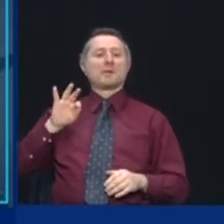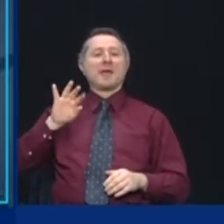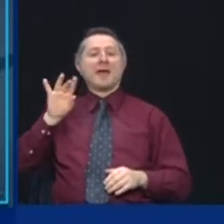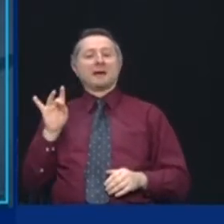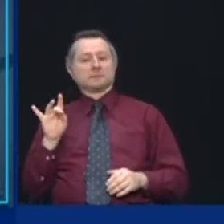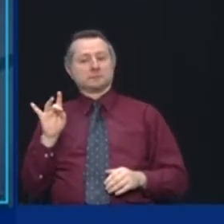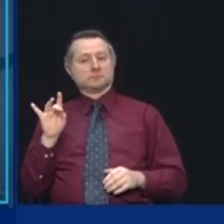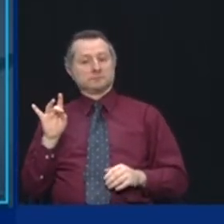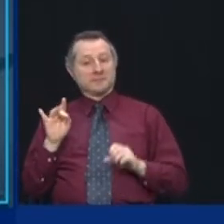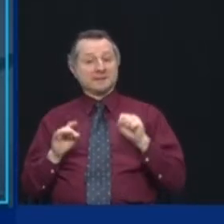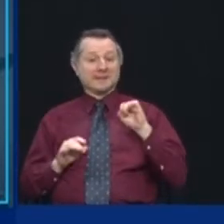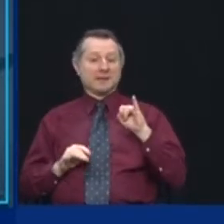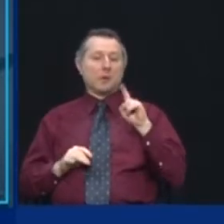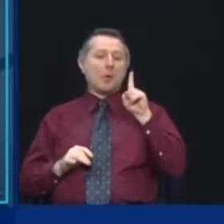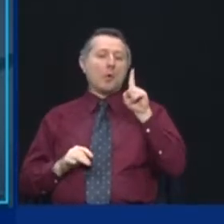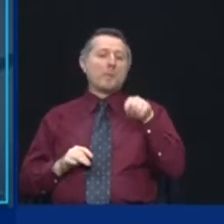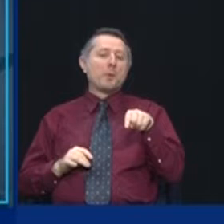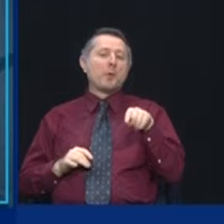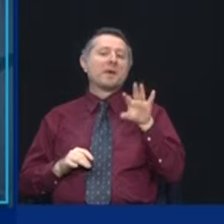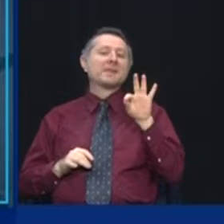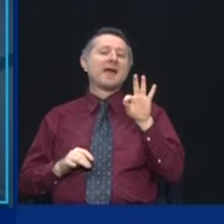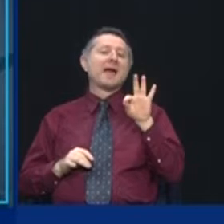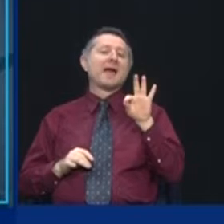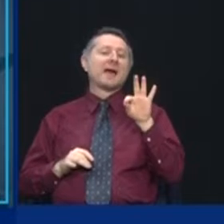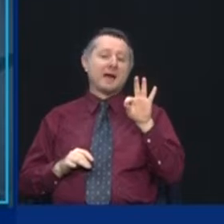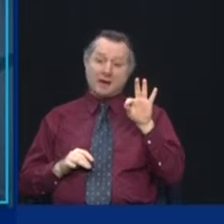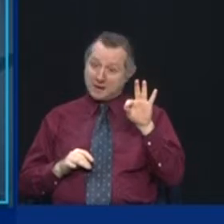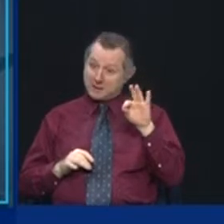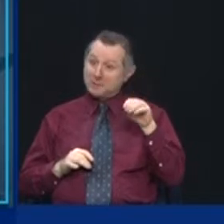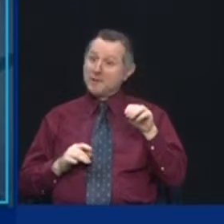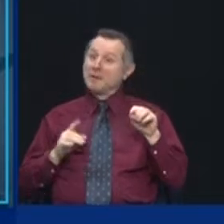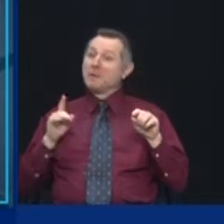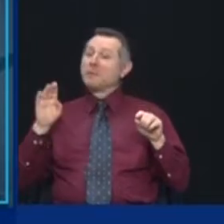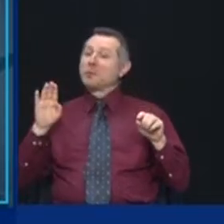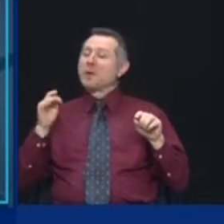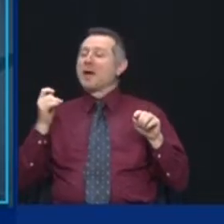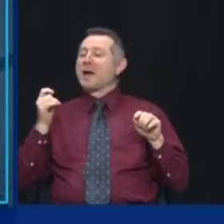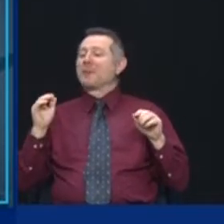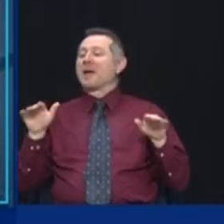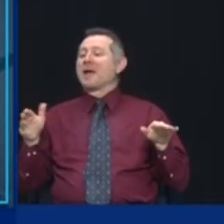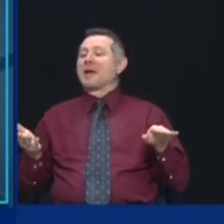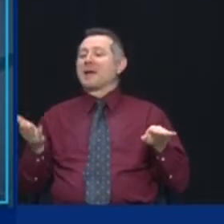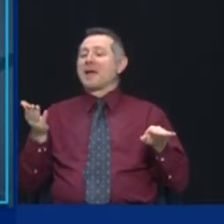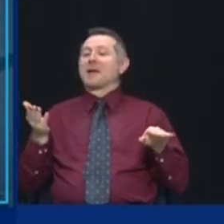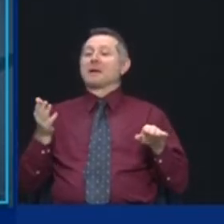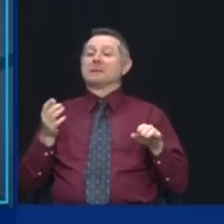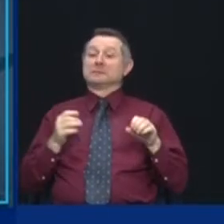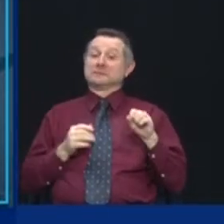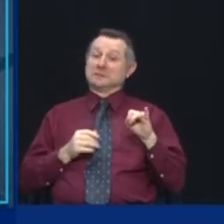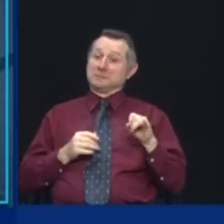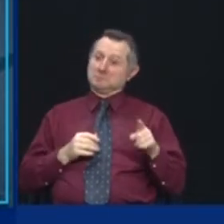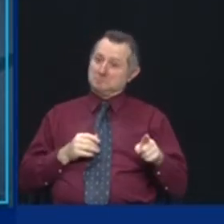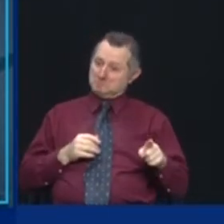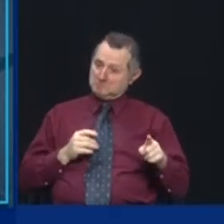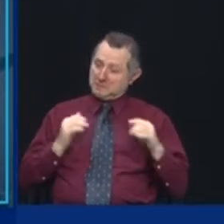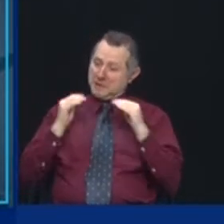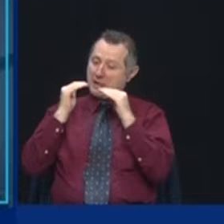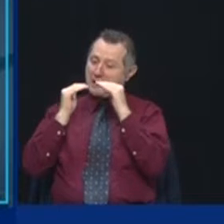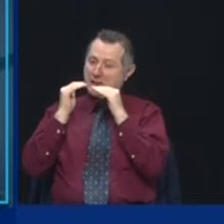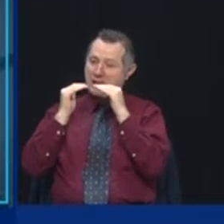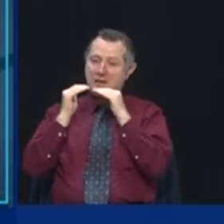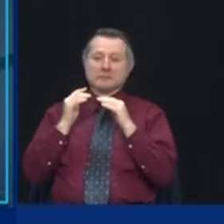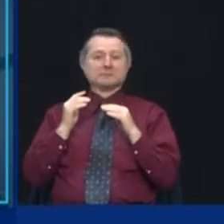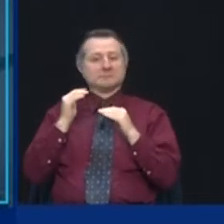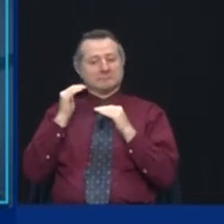Island 1.9. Brooklyn is technically higher, but Staten Island has been right there, number 1, number